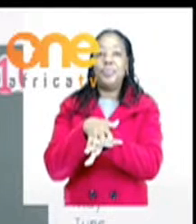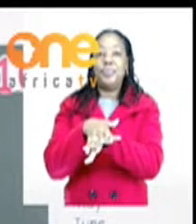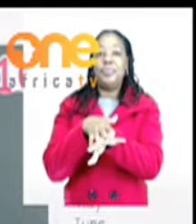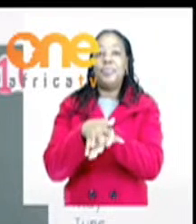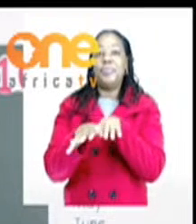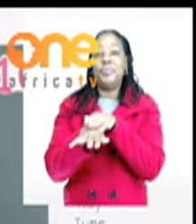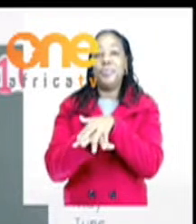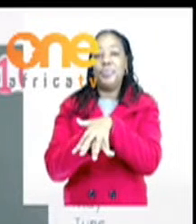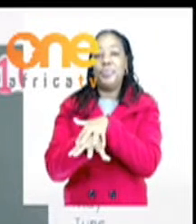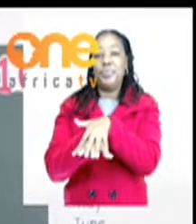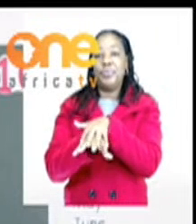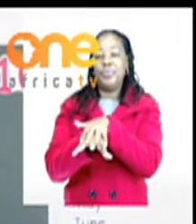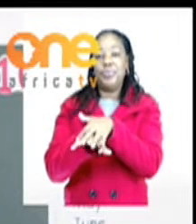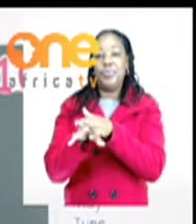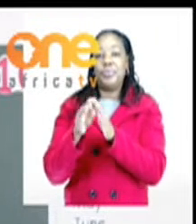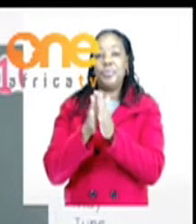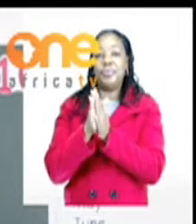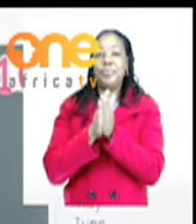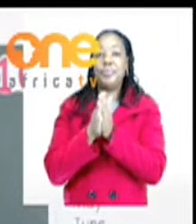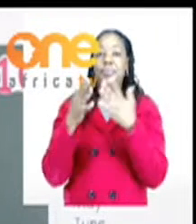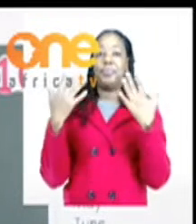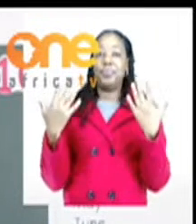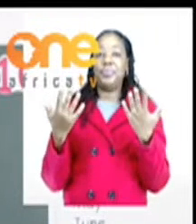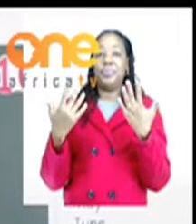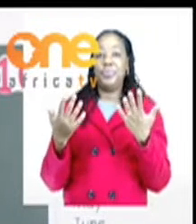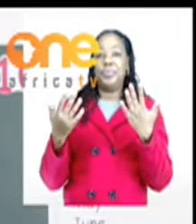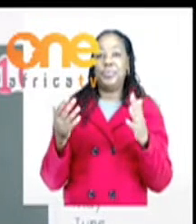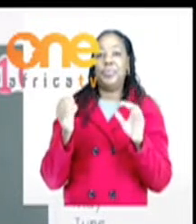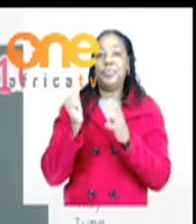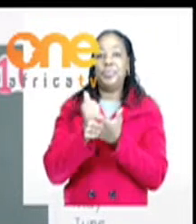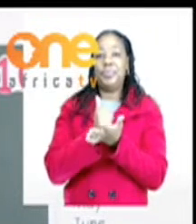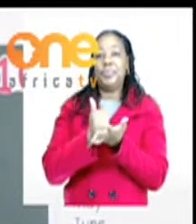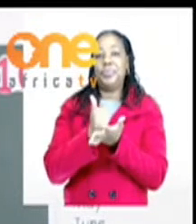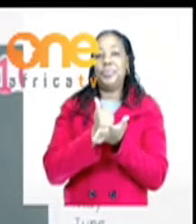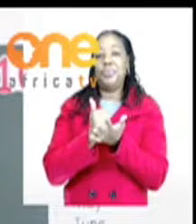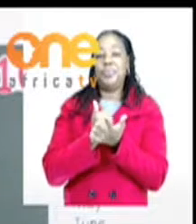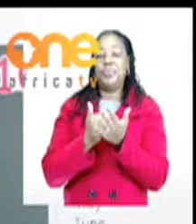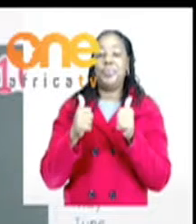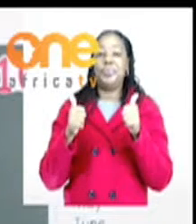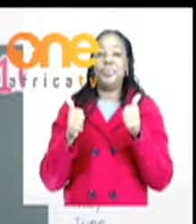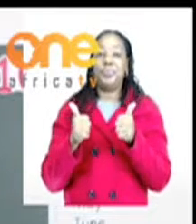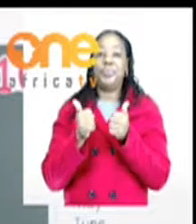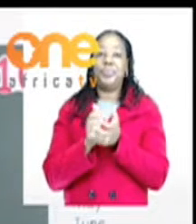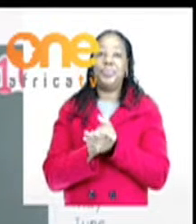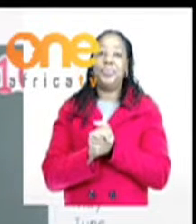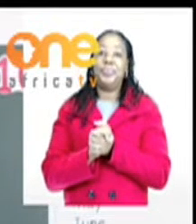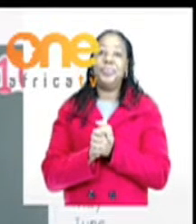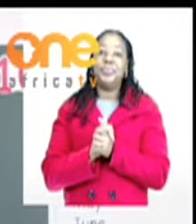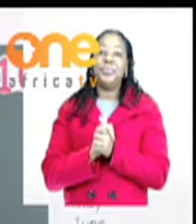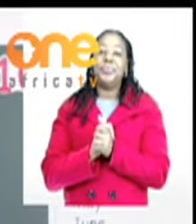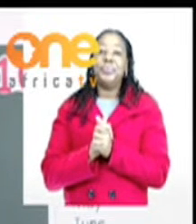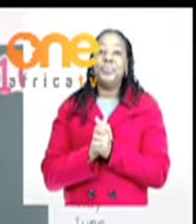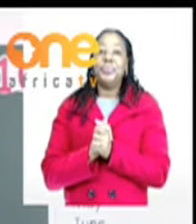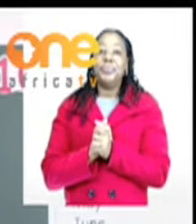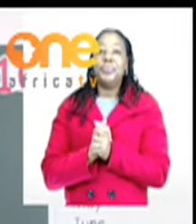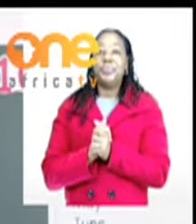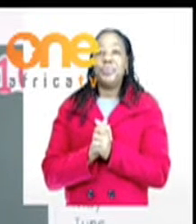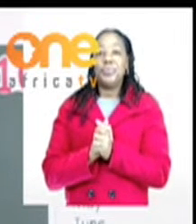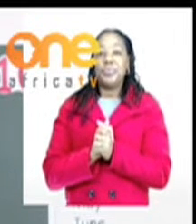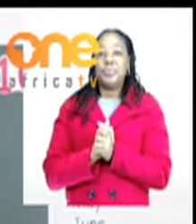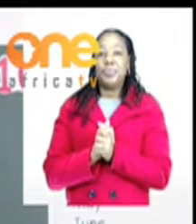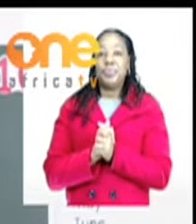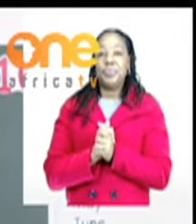inside and forth. Now your hands and mine are clean. We have